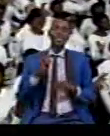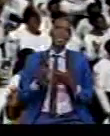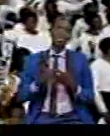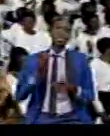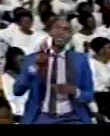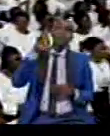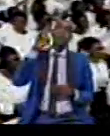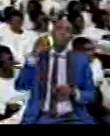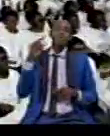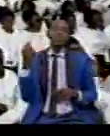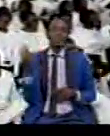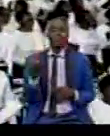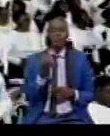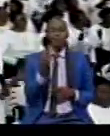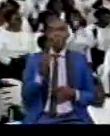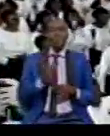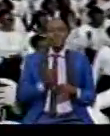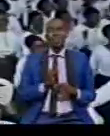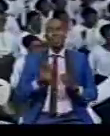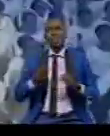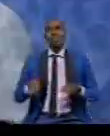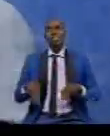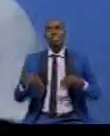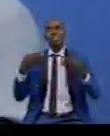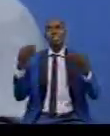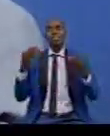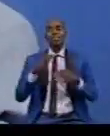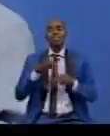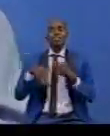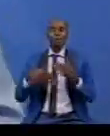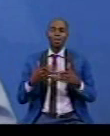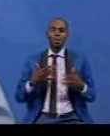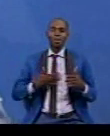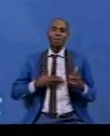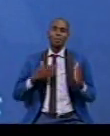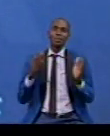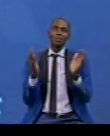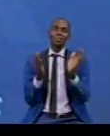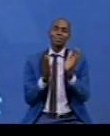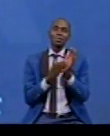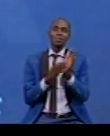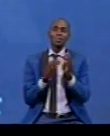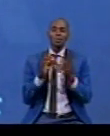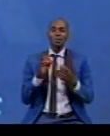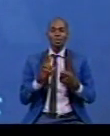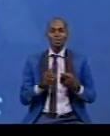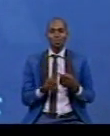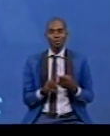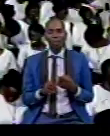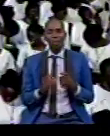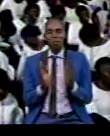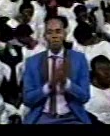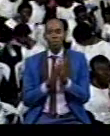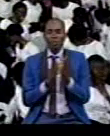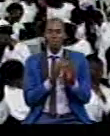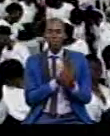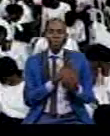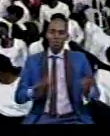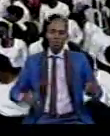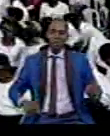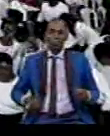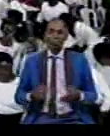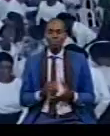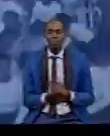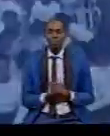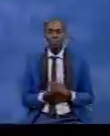lives, as he abides in you, I pray he will reign over every challenge in